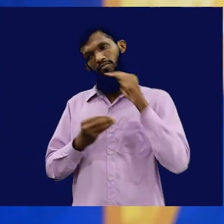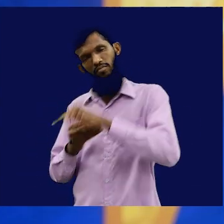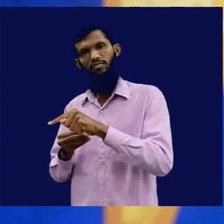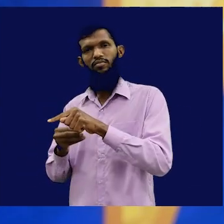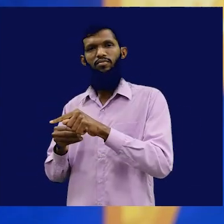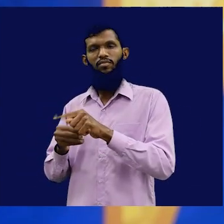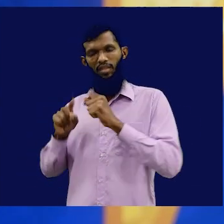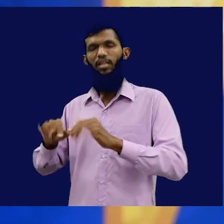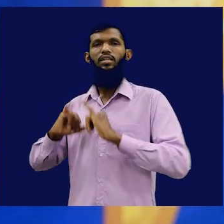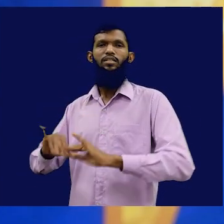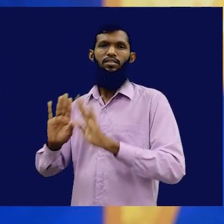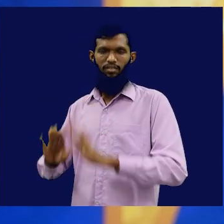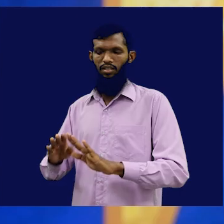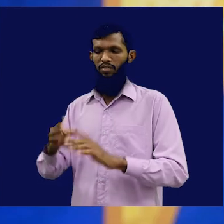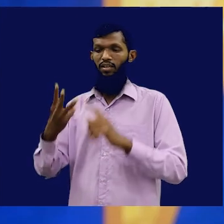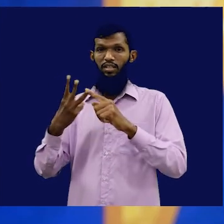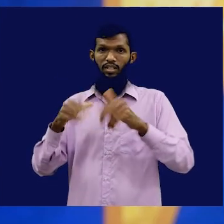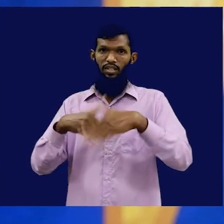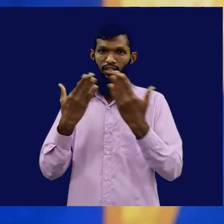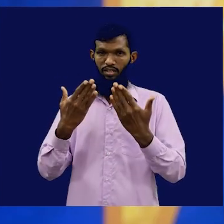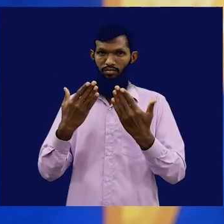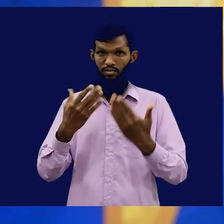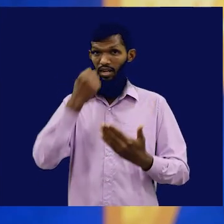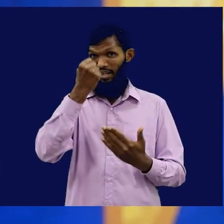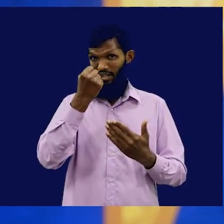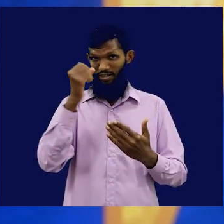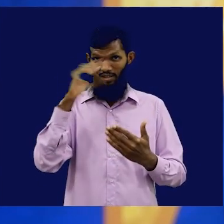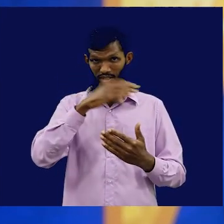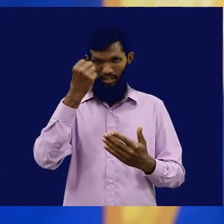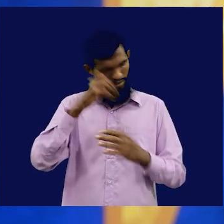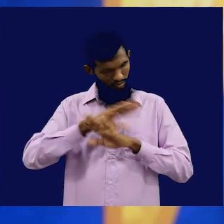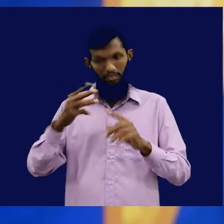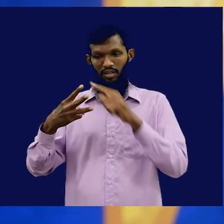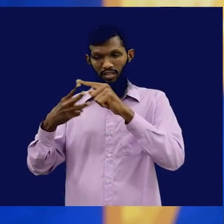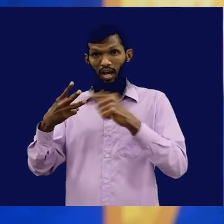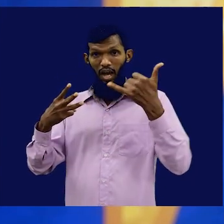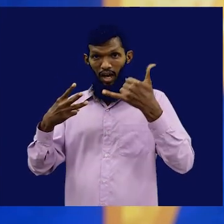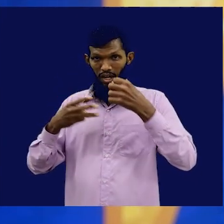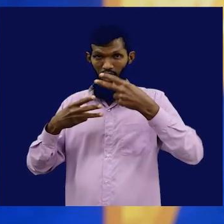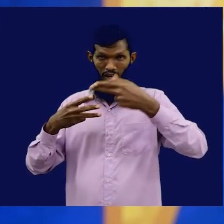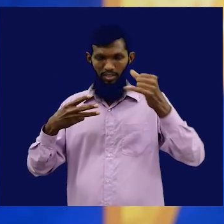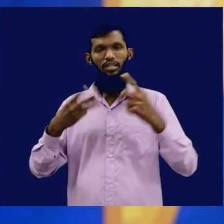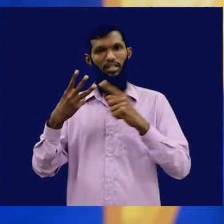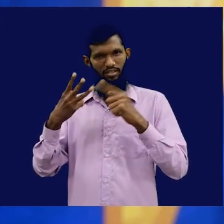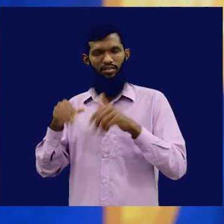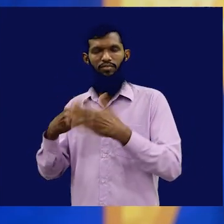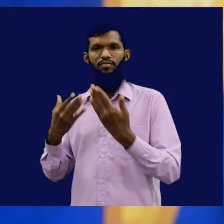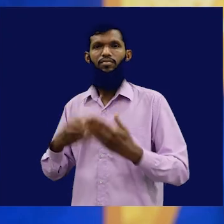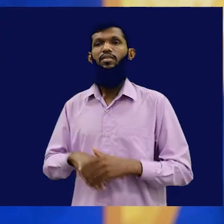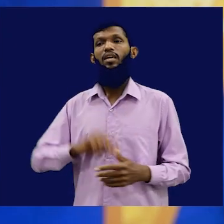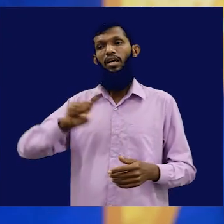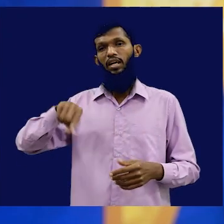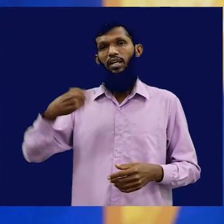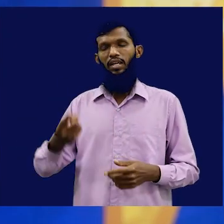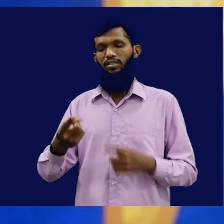Makkah overnight. And by that, the third day of Hajj is complete. The fourth, fifth, and sixth day of